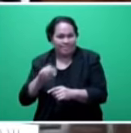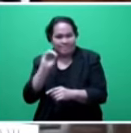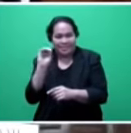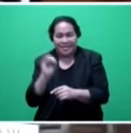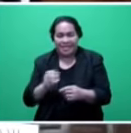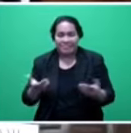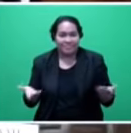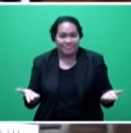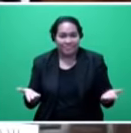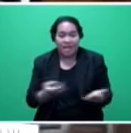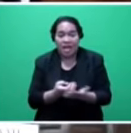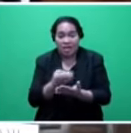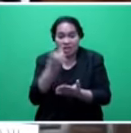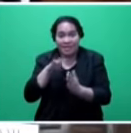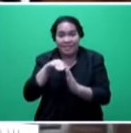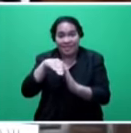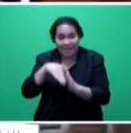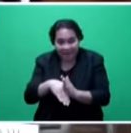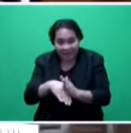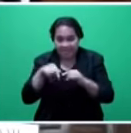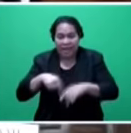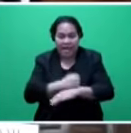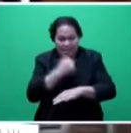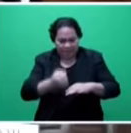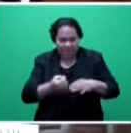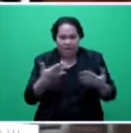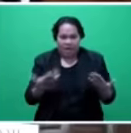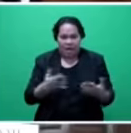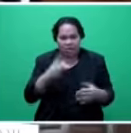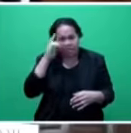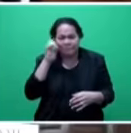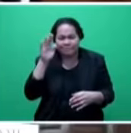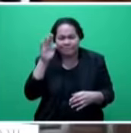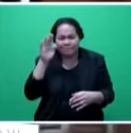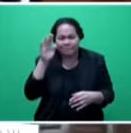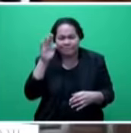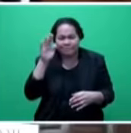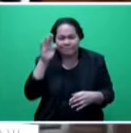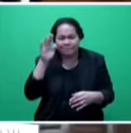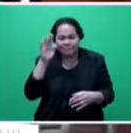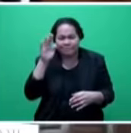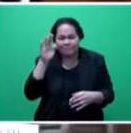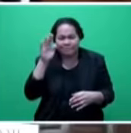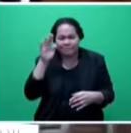The economic decline, Mr. Speaker, sir, the government is now projecting the single largest